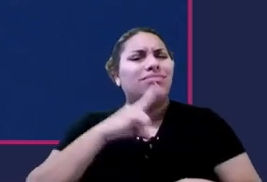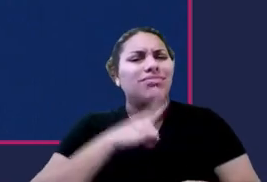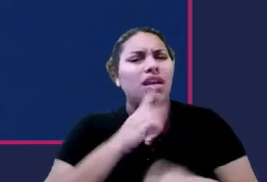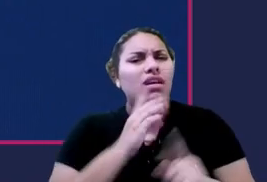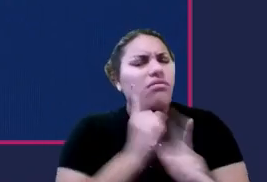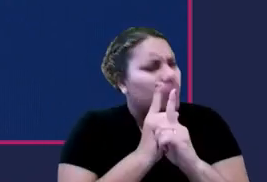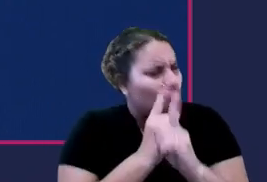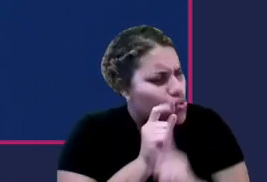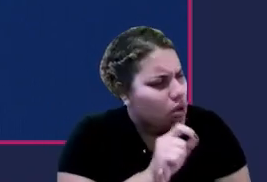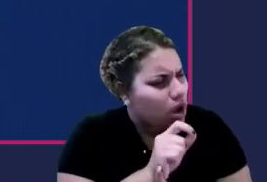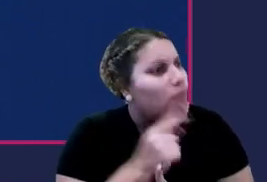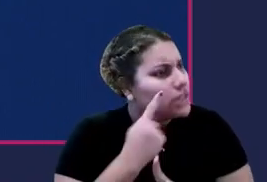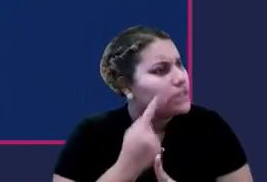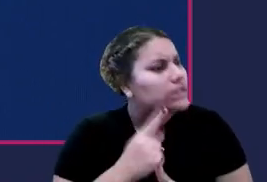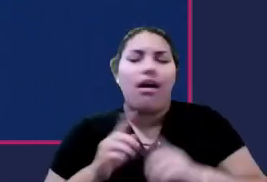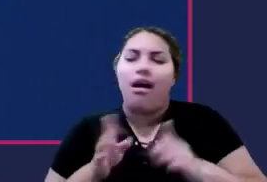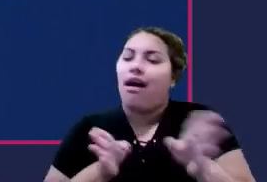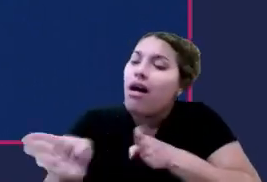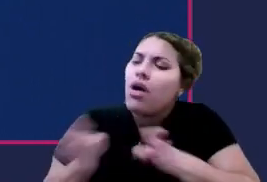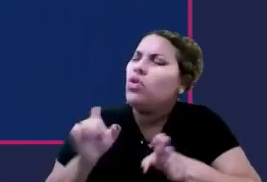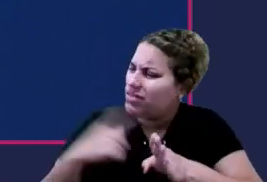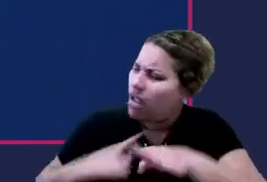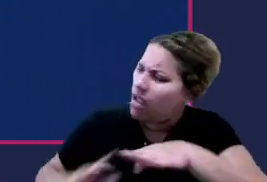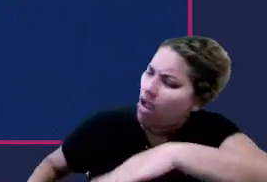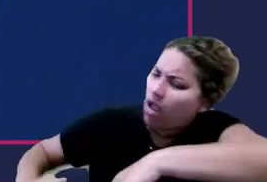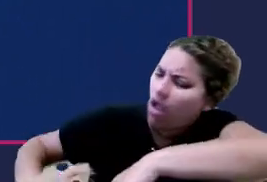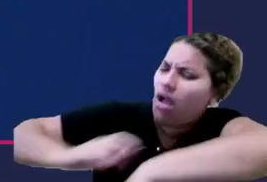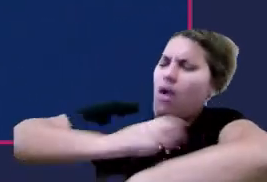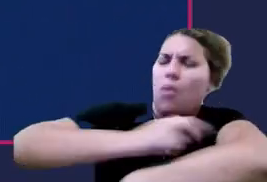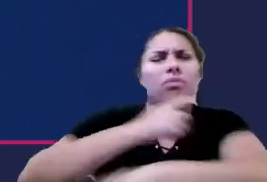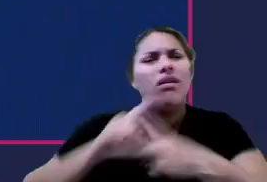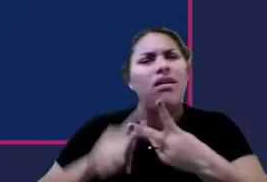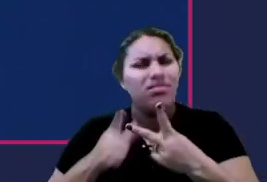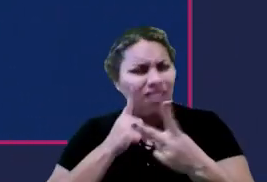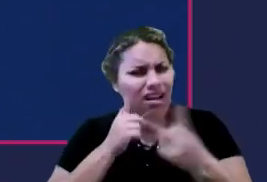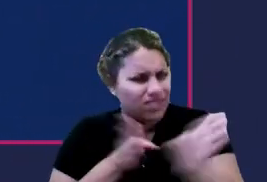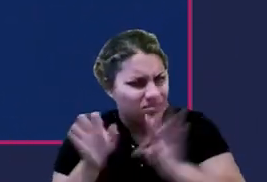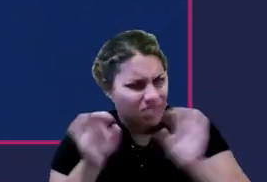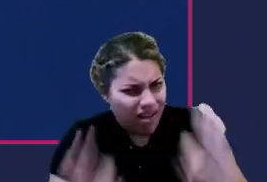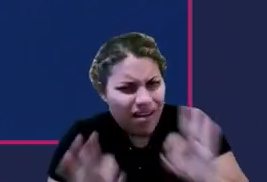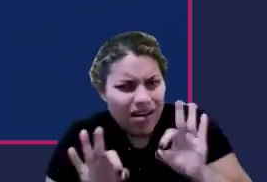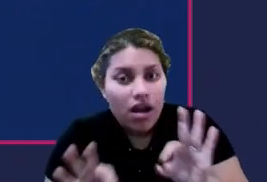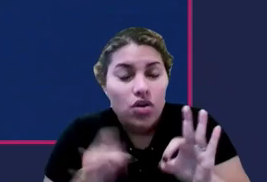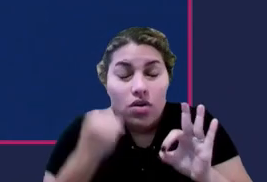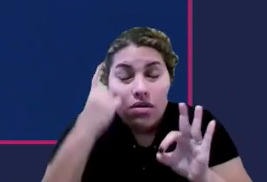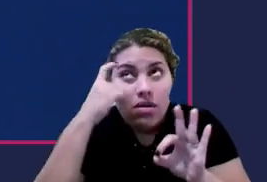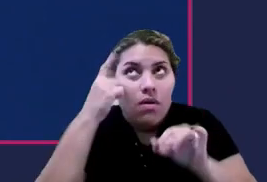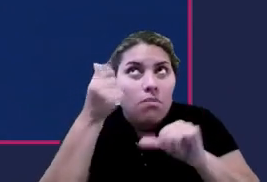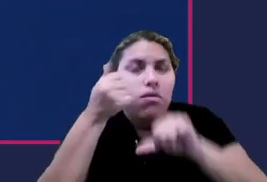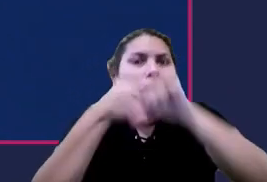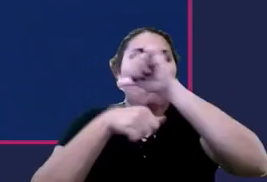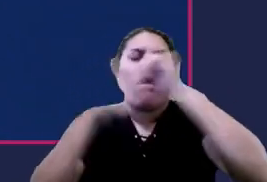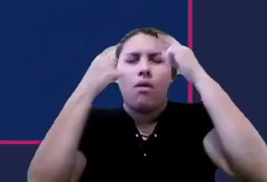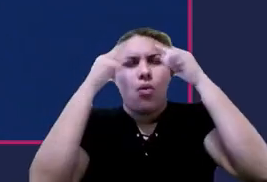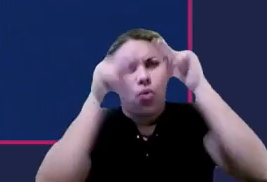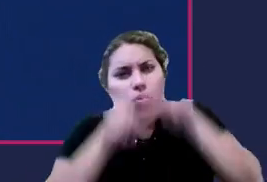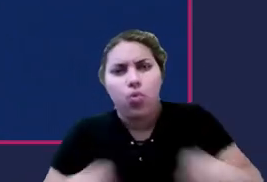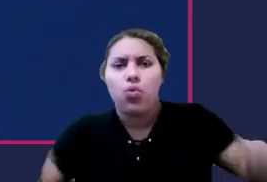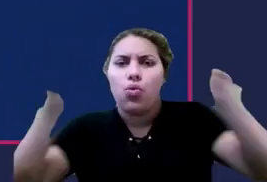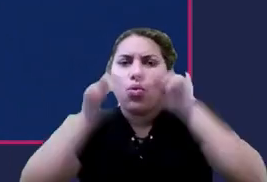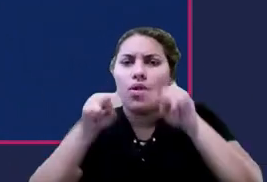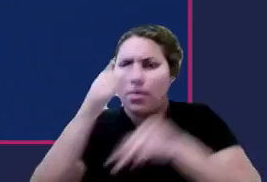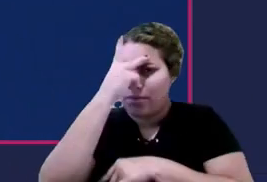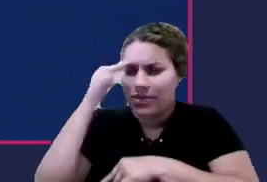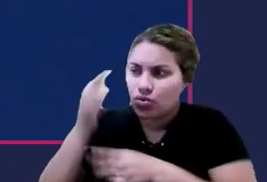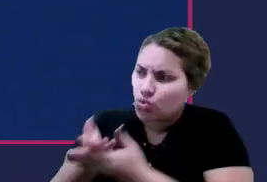you do is when you get to a space, you're gonna say, okay, there is accessibility, there's a ramp. I'm the sister of someone with